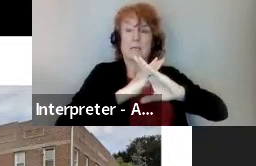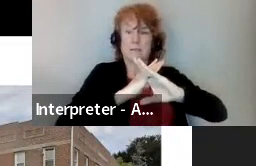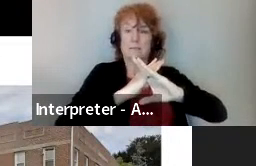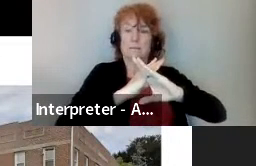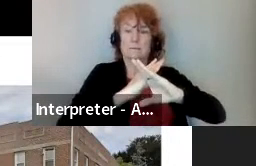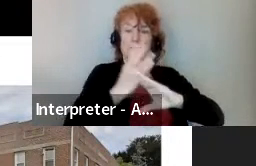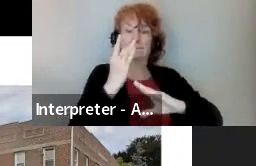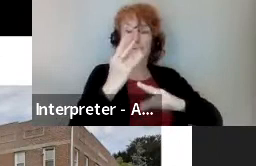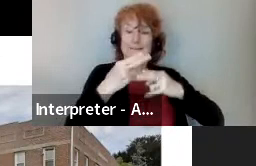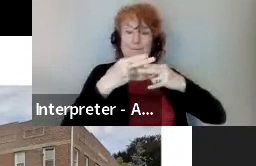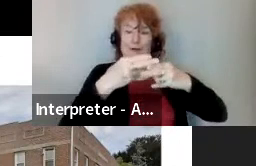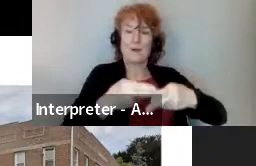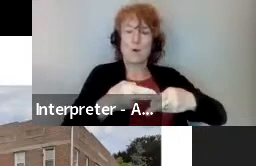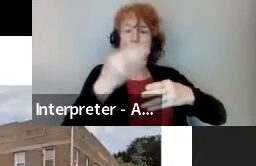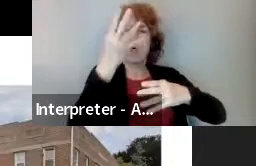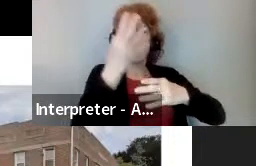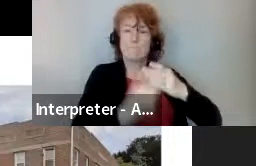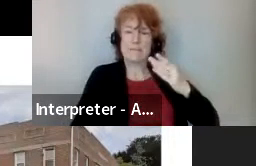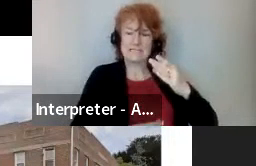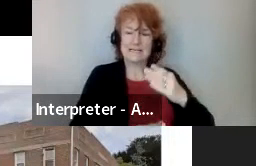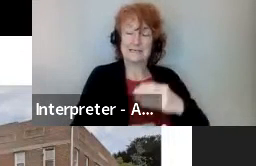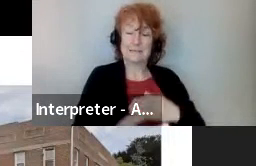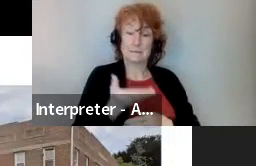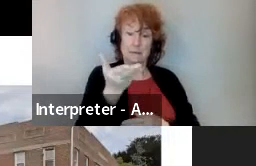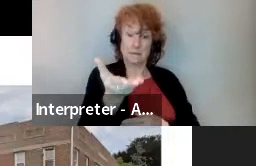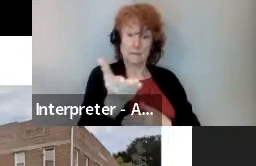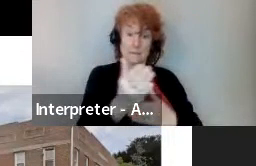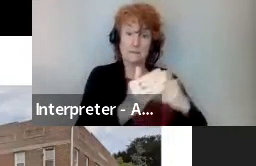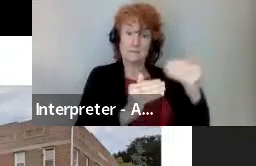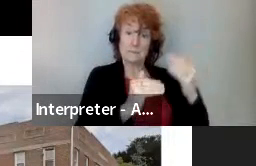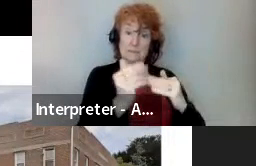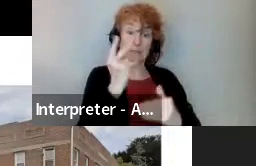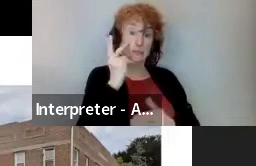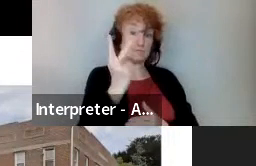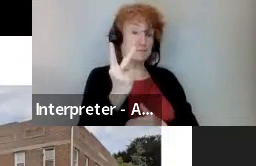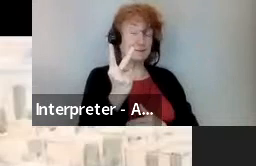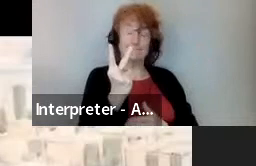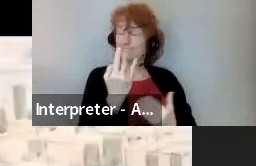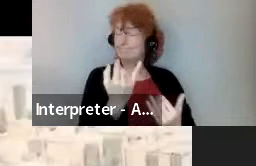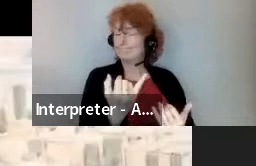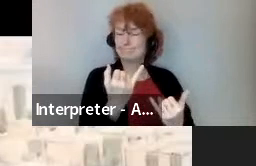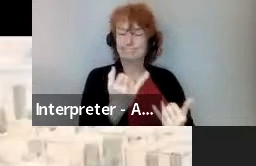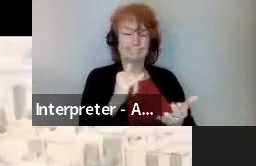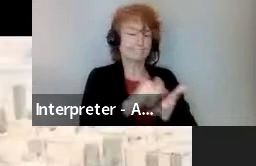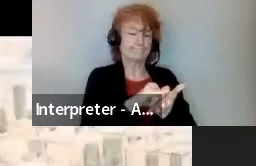the buildings pictured here would be impossible to build today. Next slide, please.